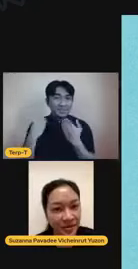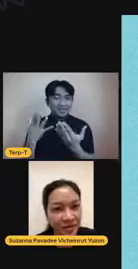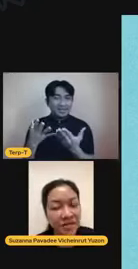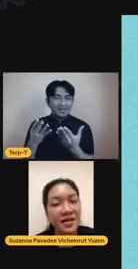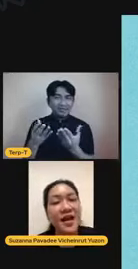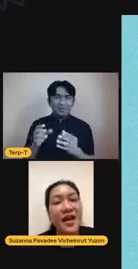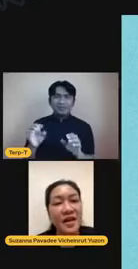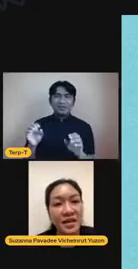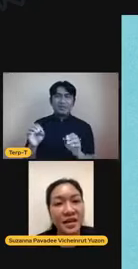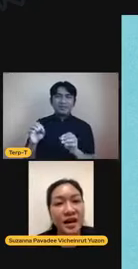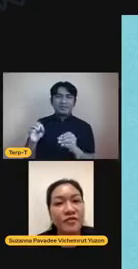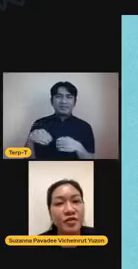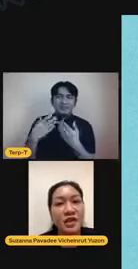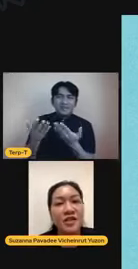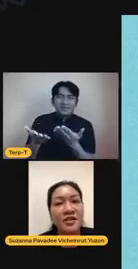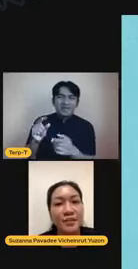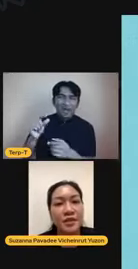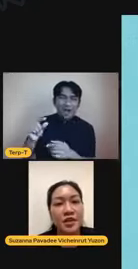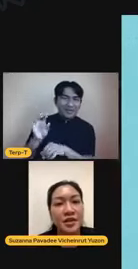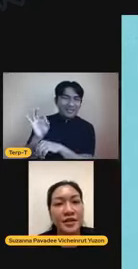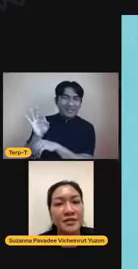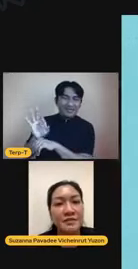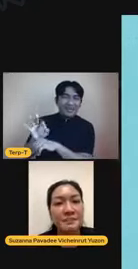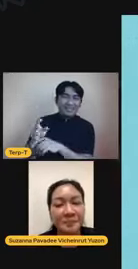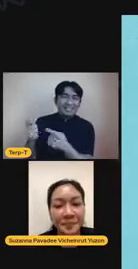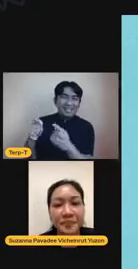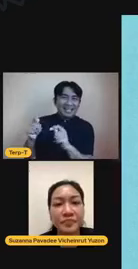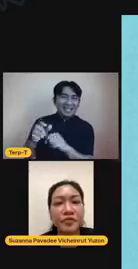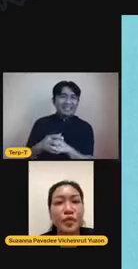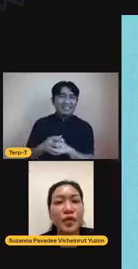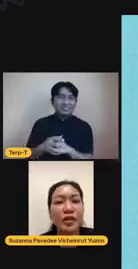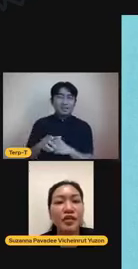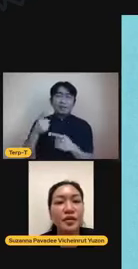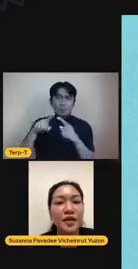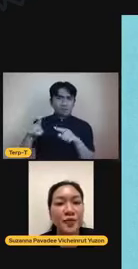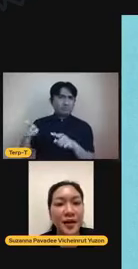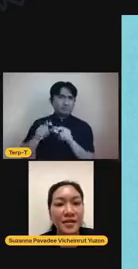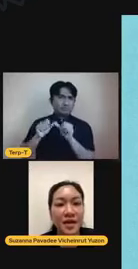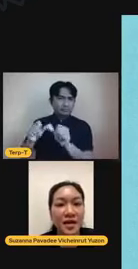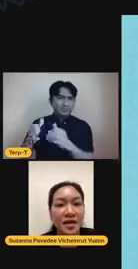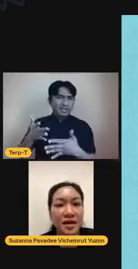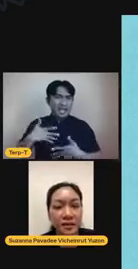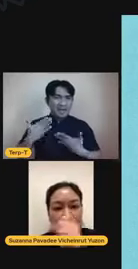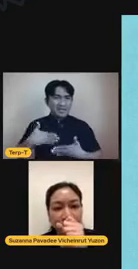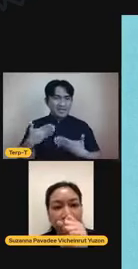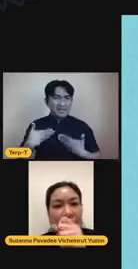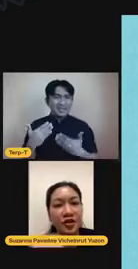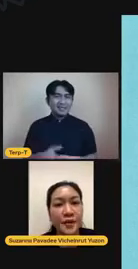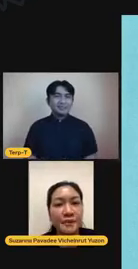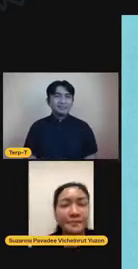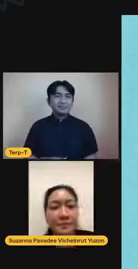to try it first. And then afterwards, she's happy she does. We also expect,